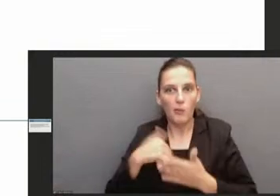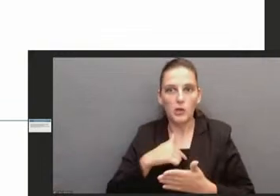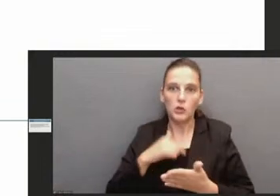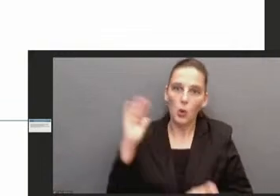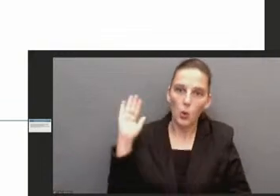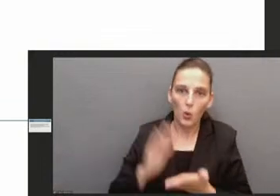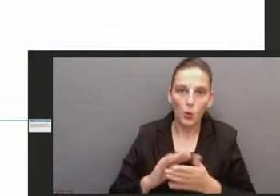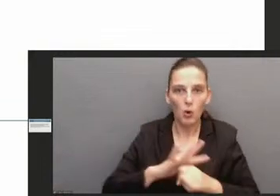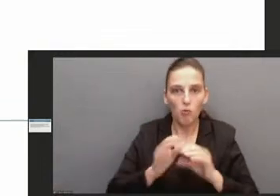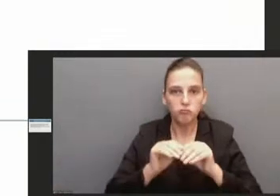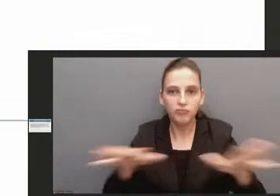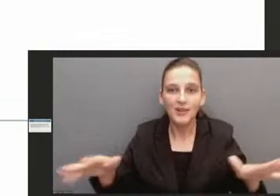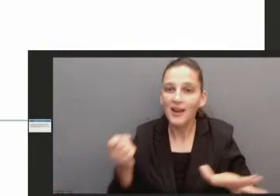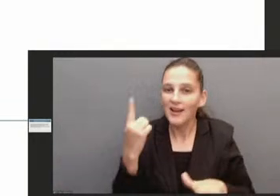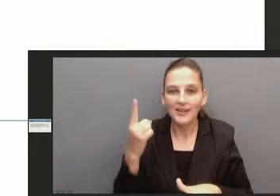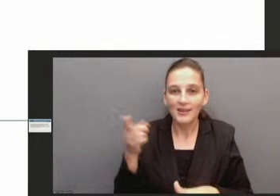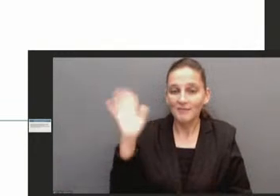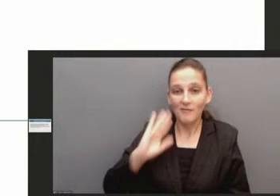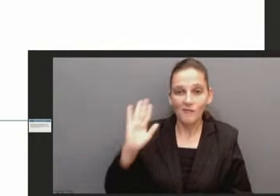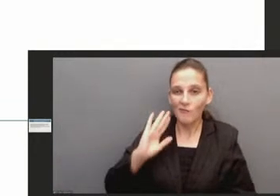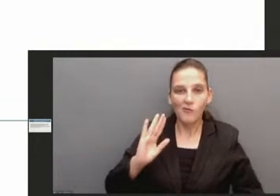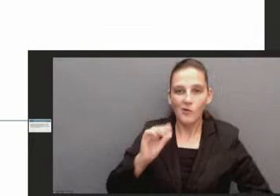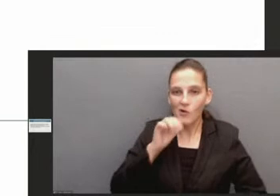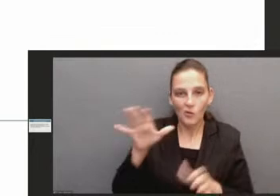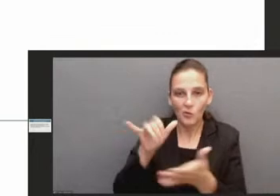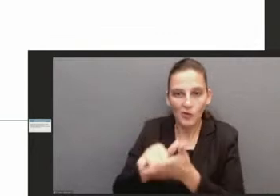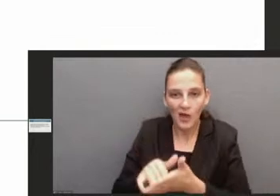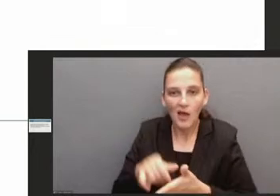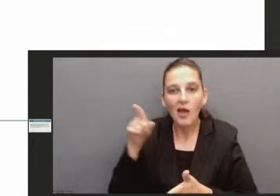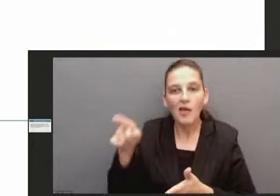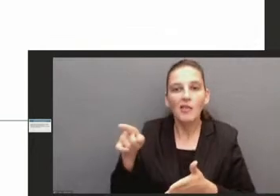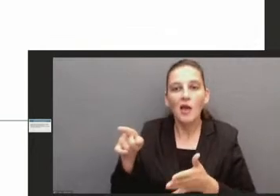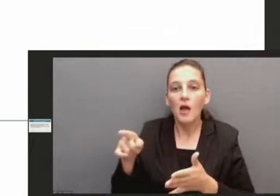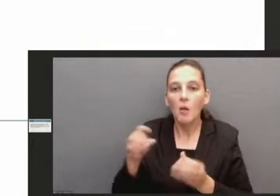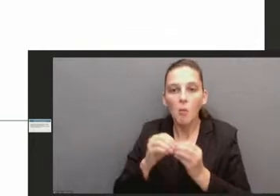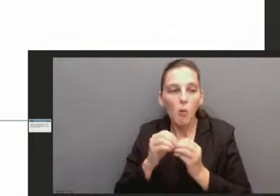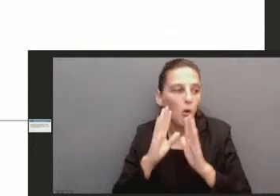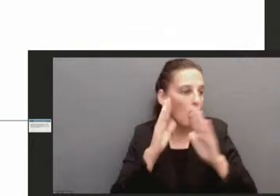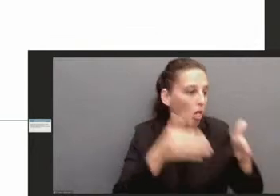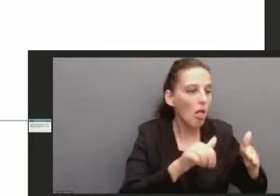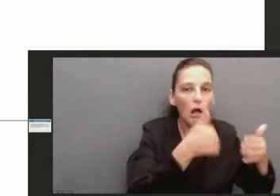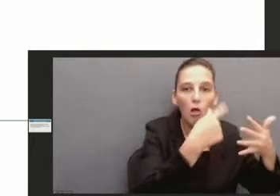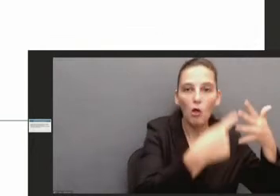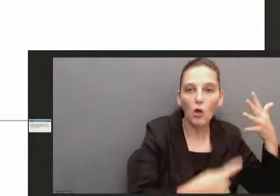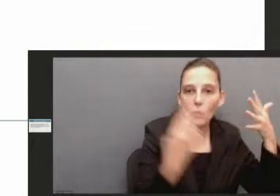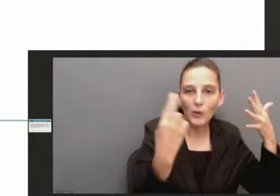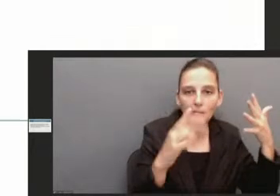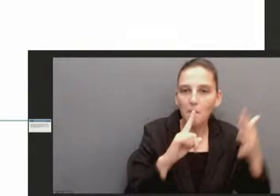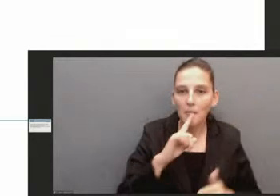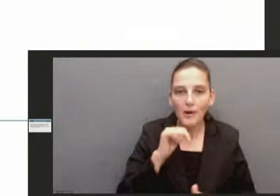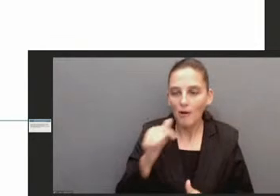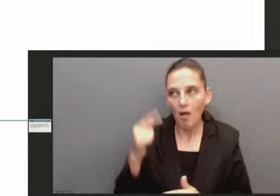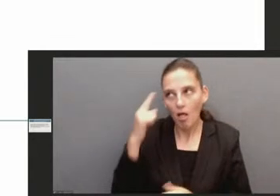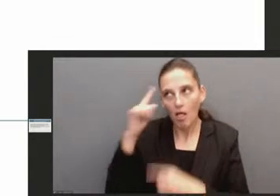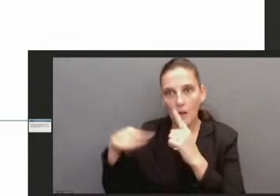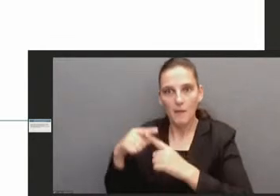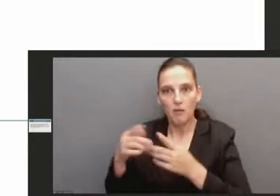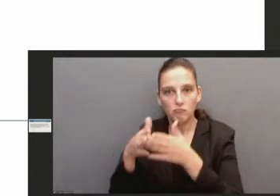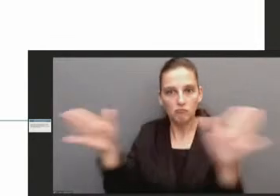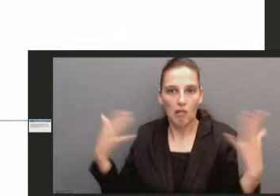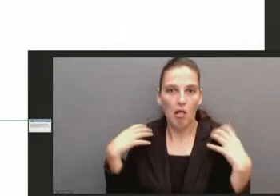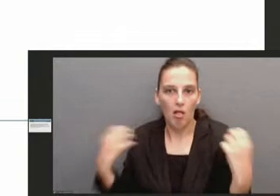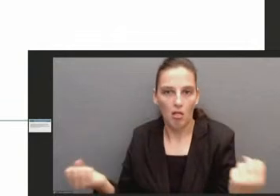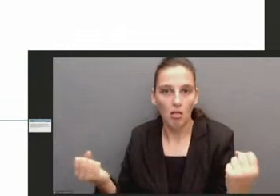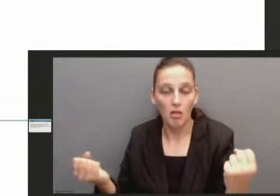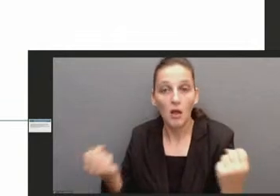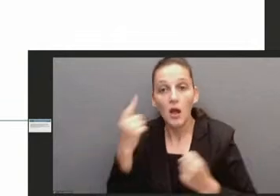these decisions were based on reasons other than the overall health of the public. And as we face pandemics in the future, we need to be able